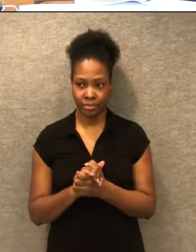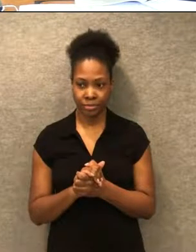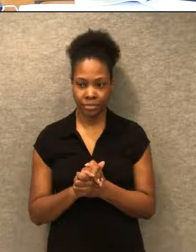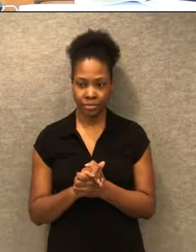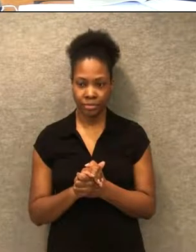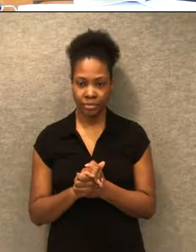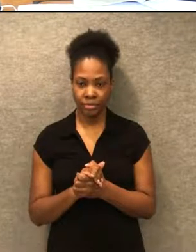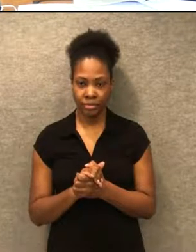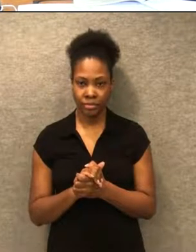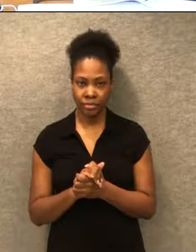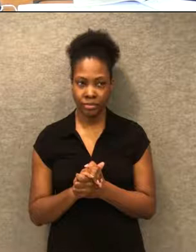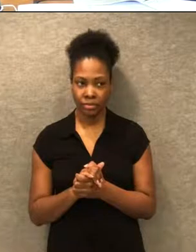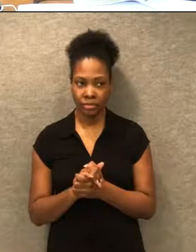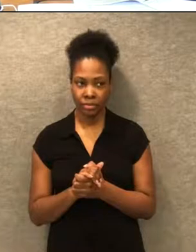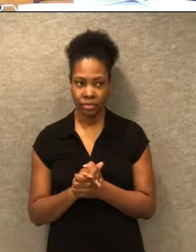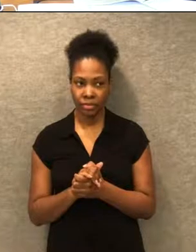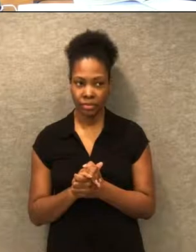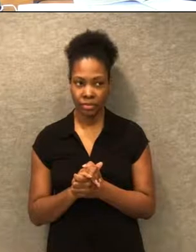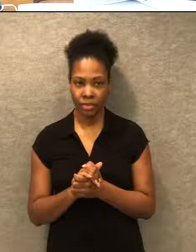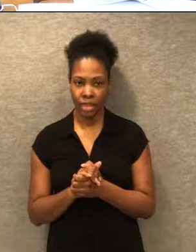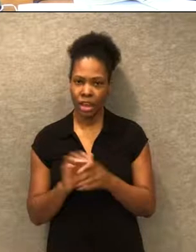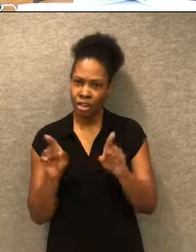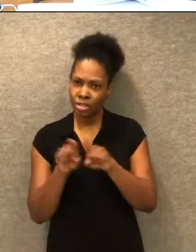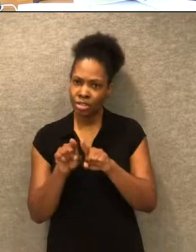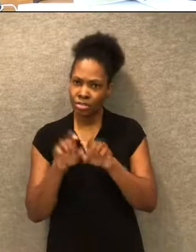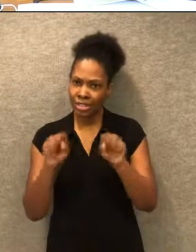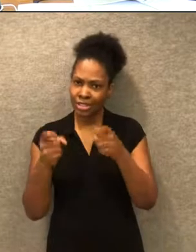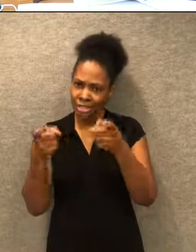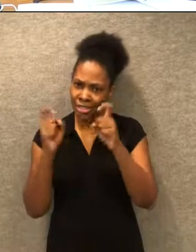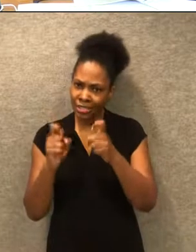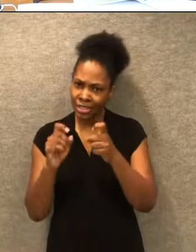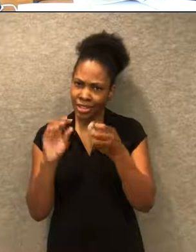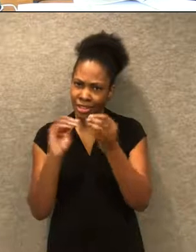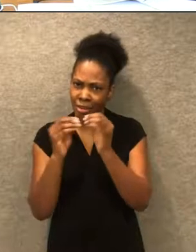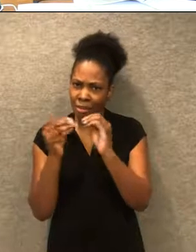provide some telephone numbers for